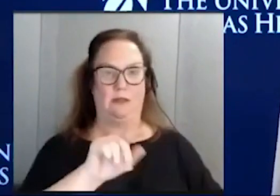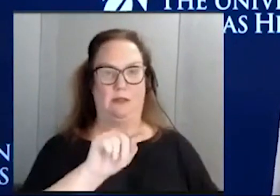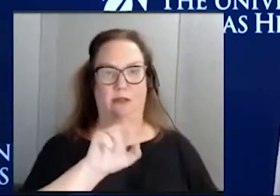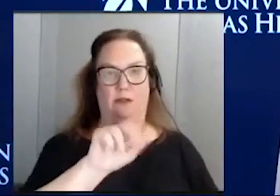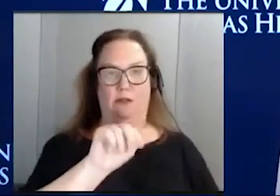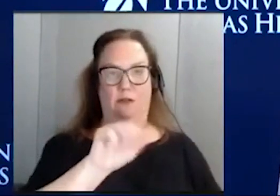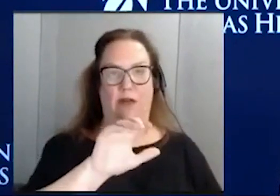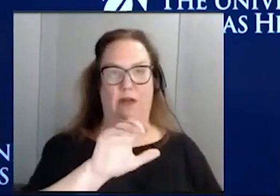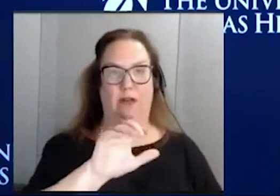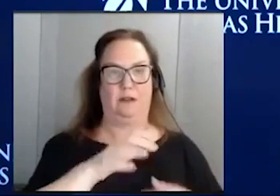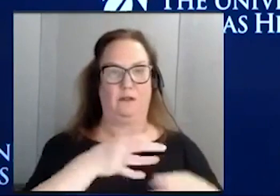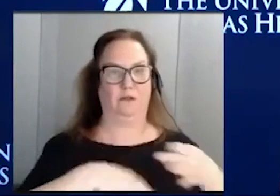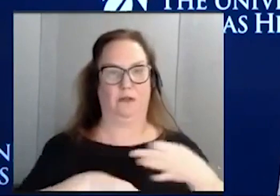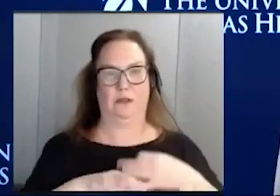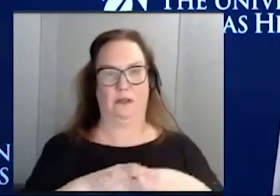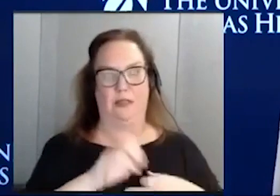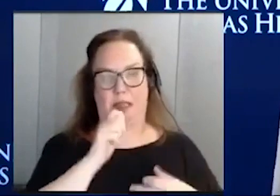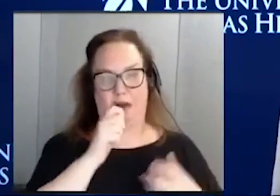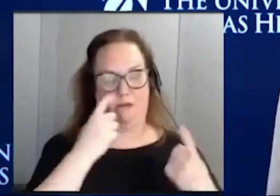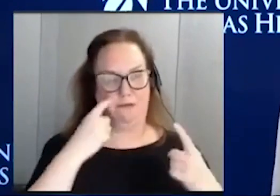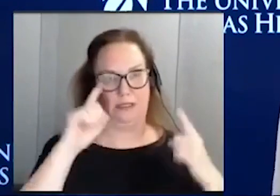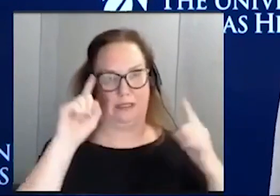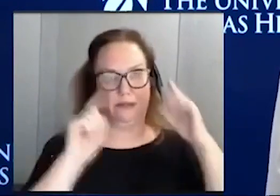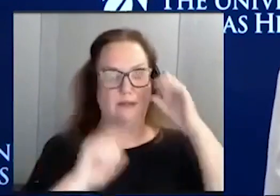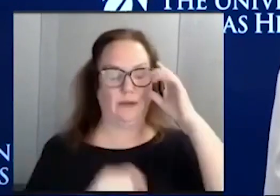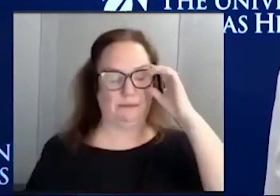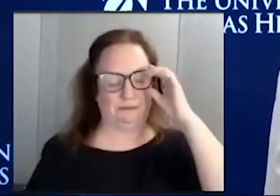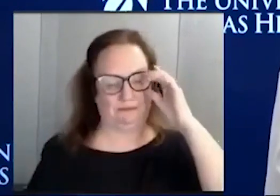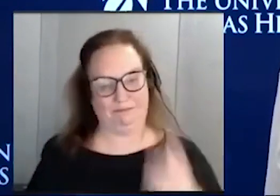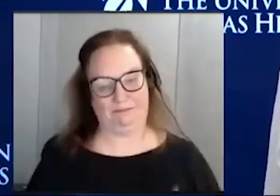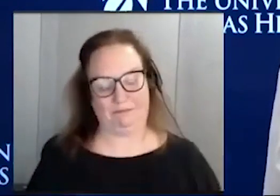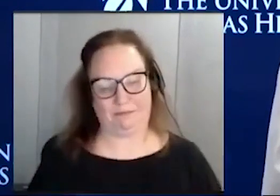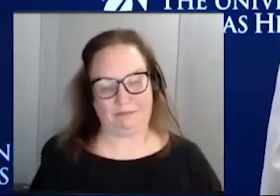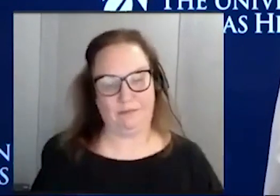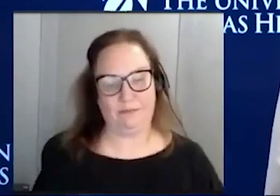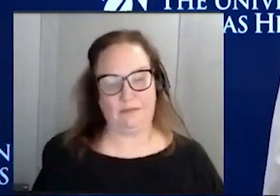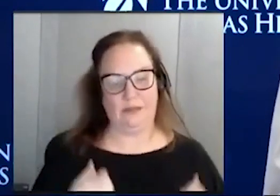transplants. Those don't go very well. And they've tried to